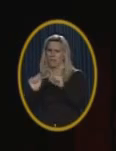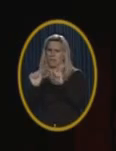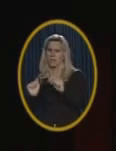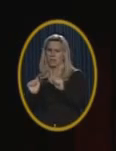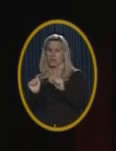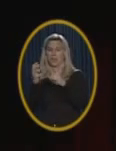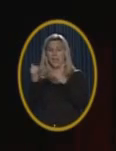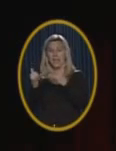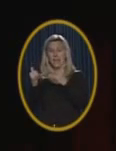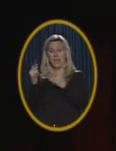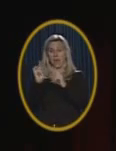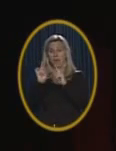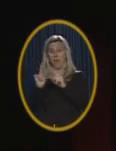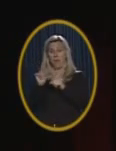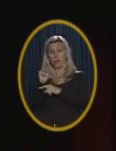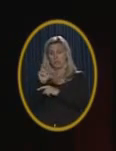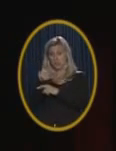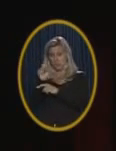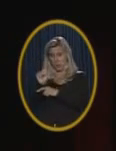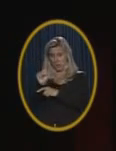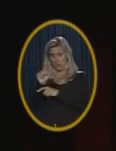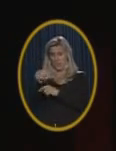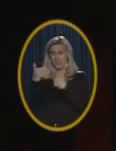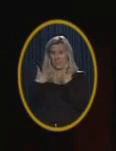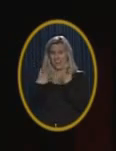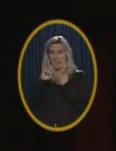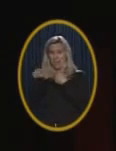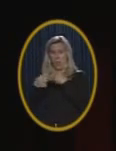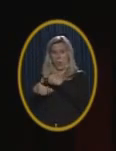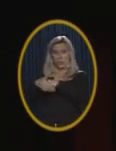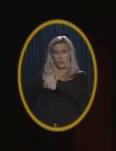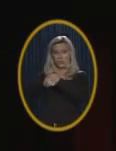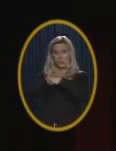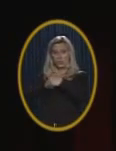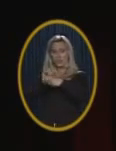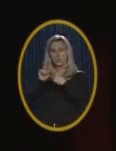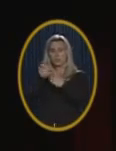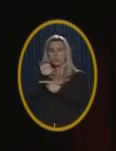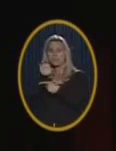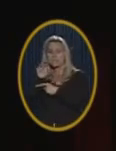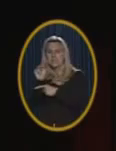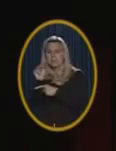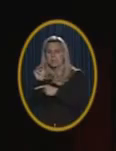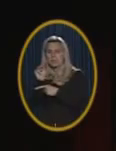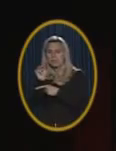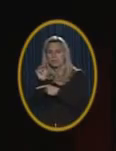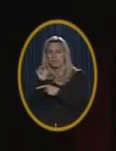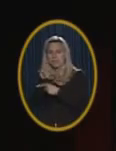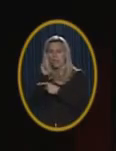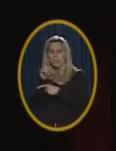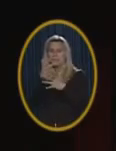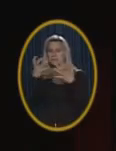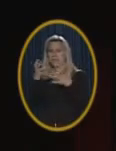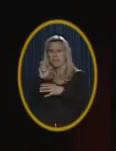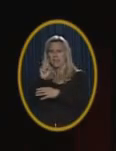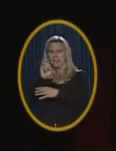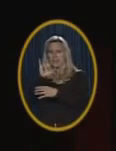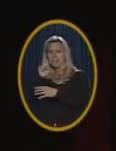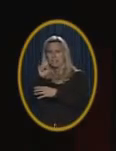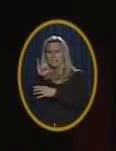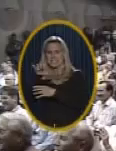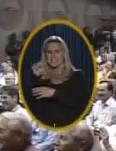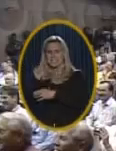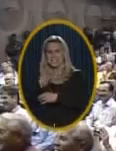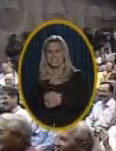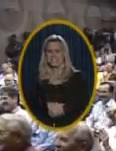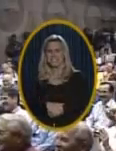they're going back to Mars. And they're going to have the surface photography to centimeters. They must be a bunch of sissies.